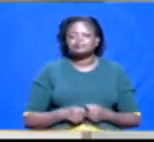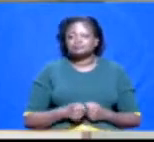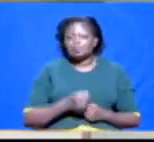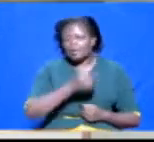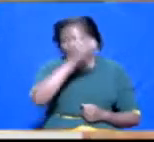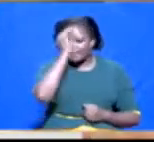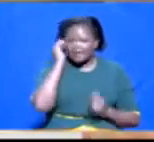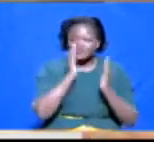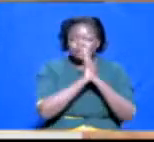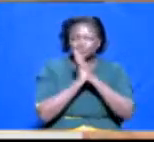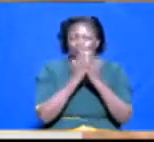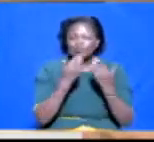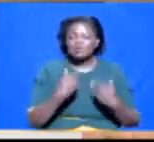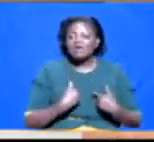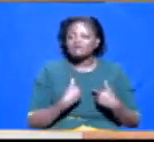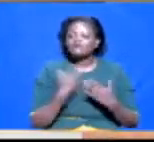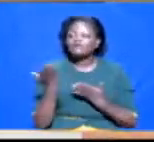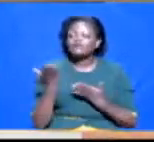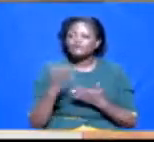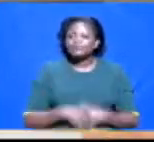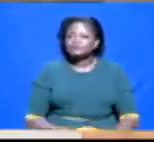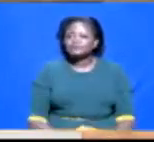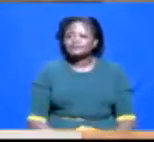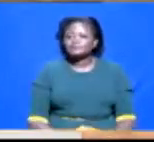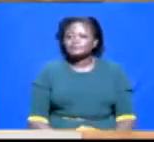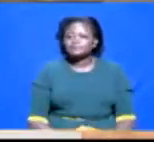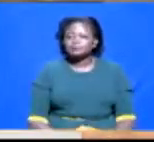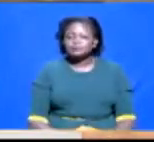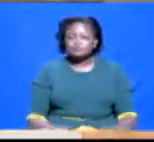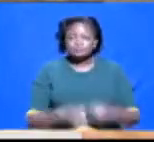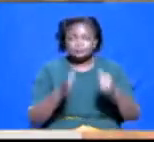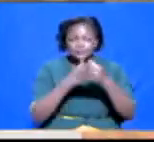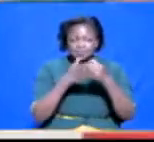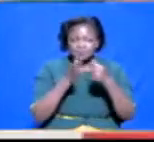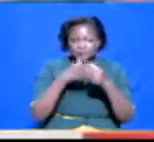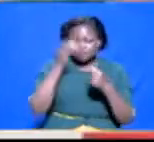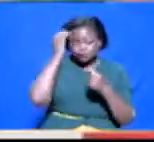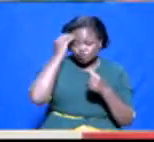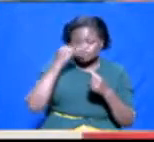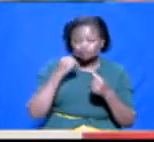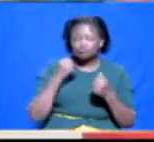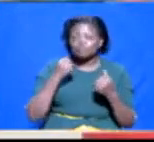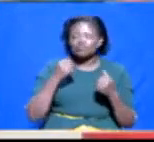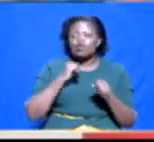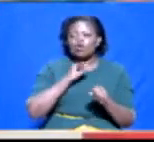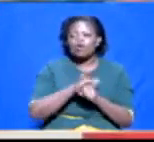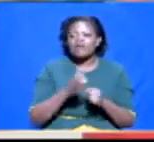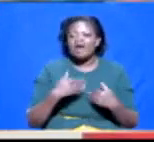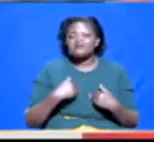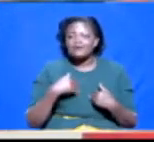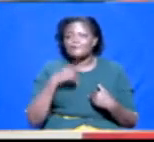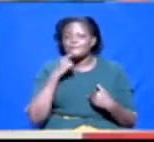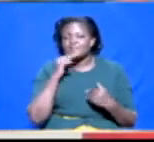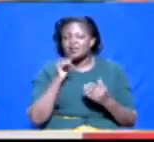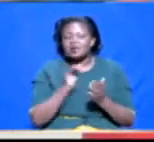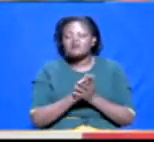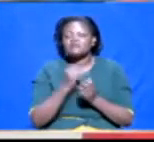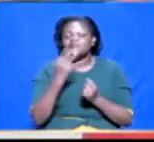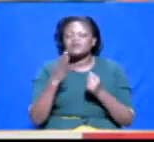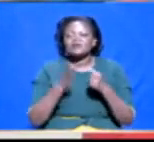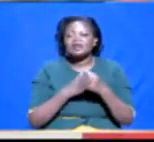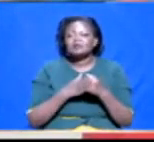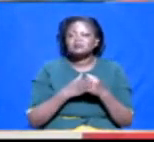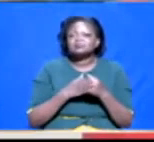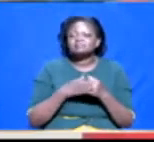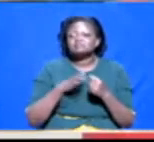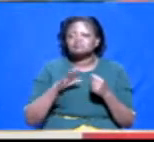us. Out of the 99 students who tested positive, 40 are male, while 59 are female. Laikipia County